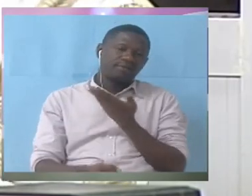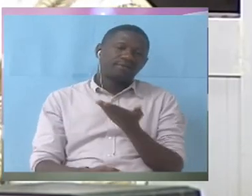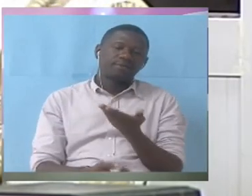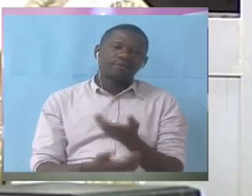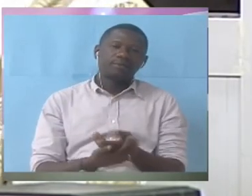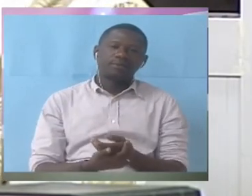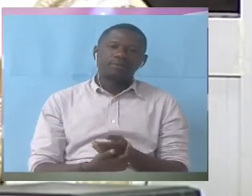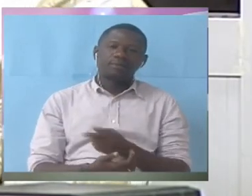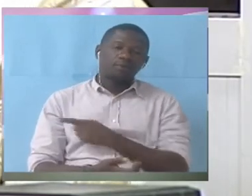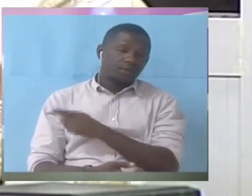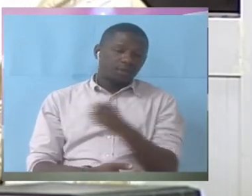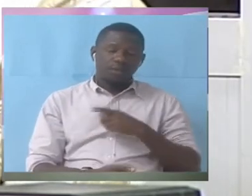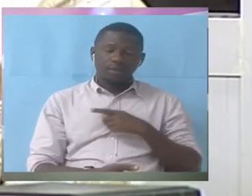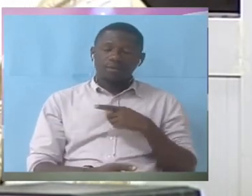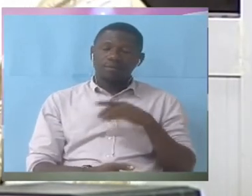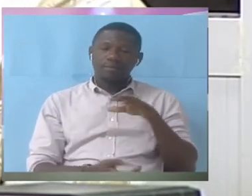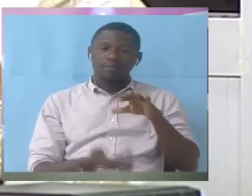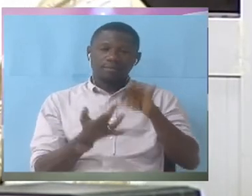So they picked out